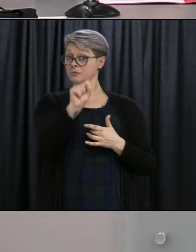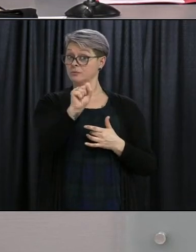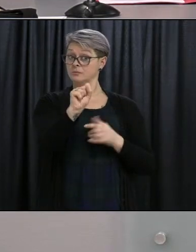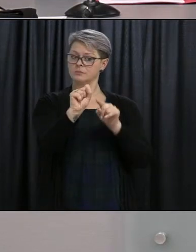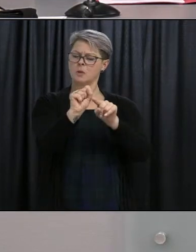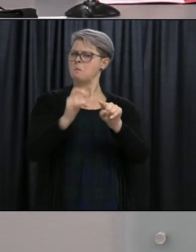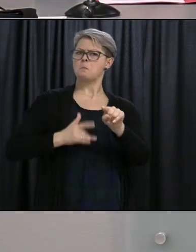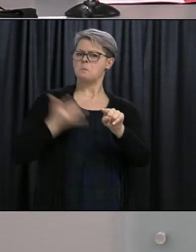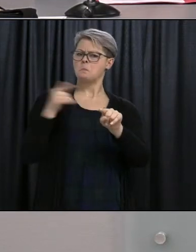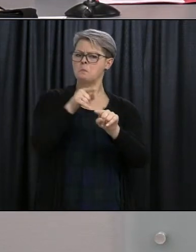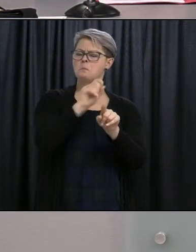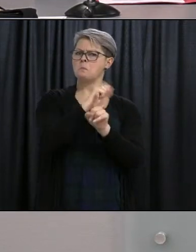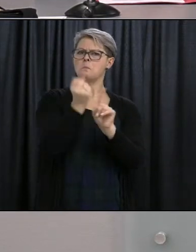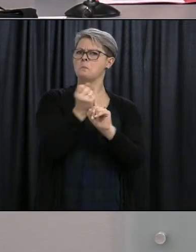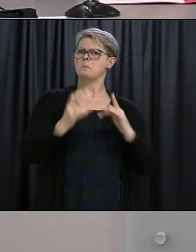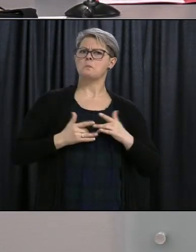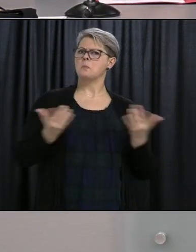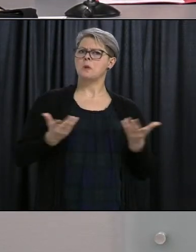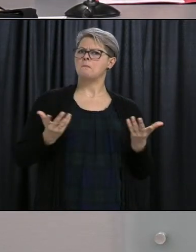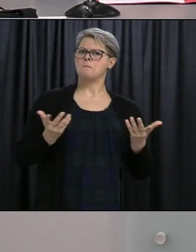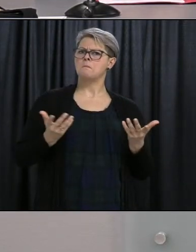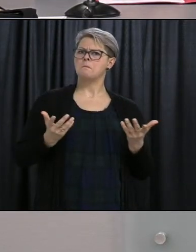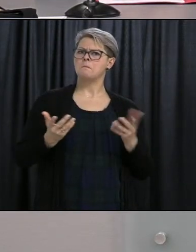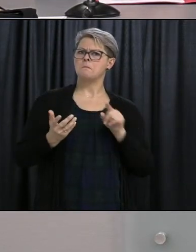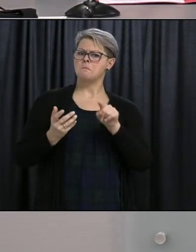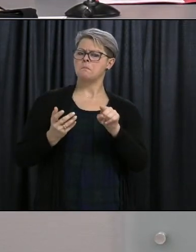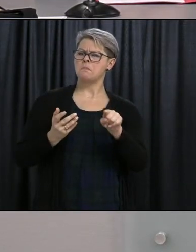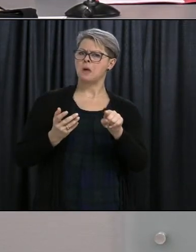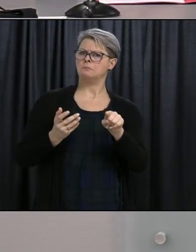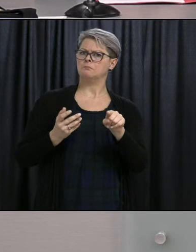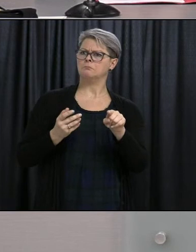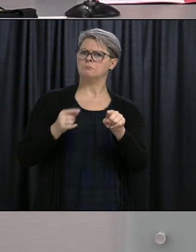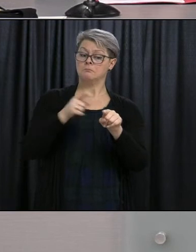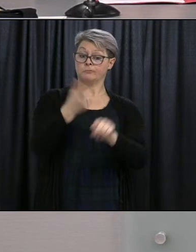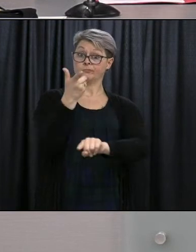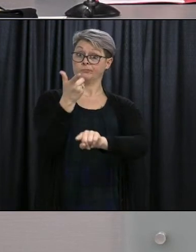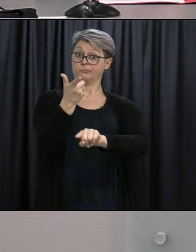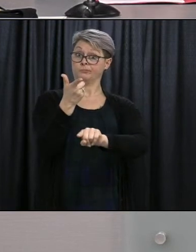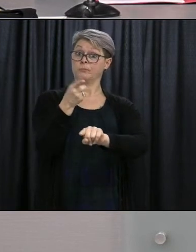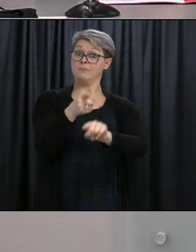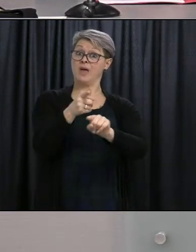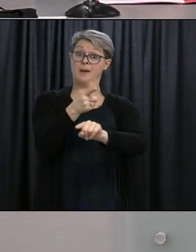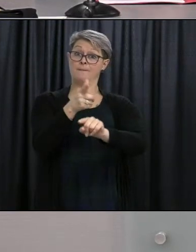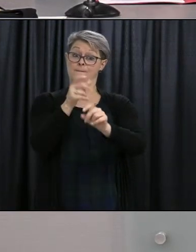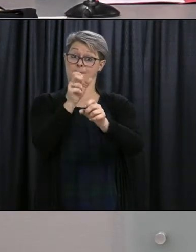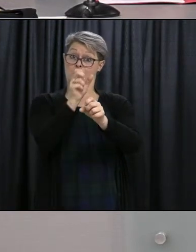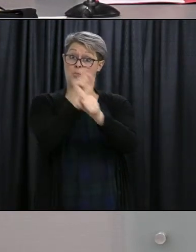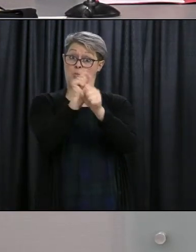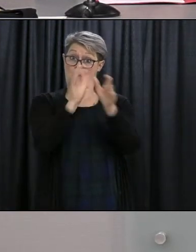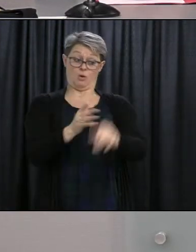that situation there, and if that employee had actually been vaccinated for the virus.